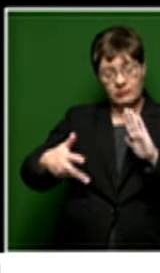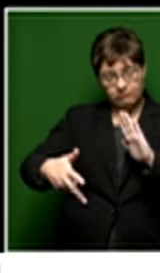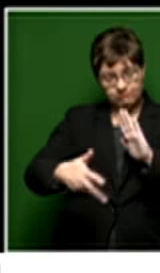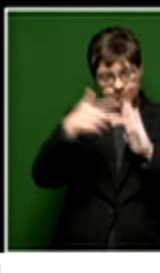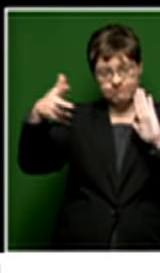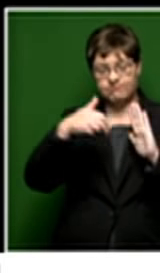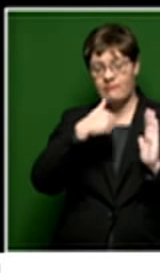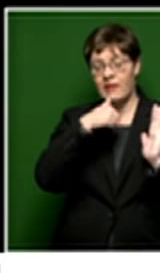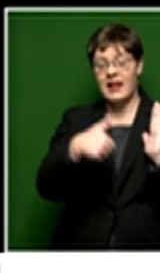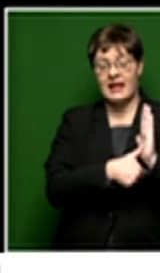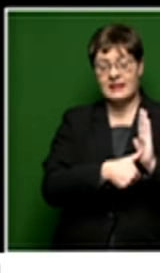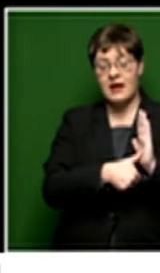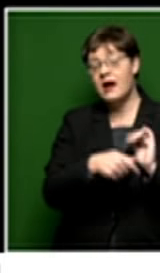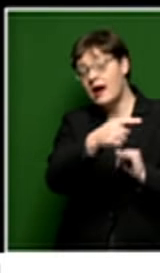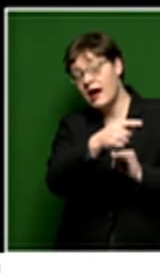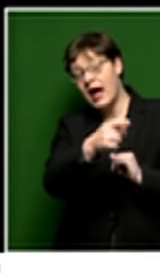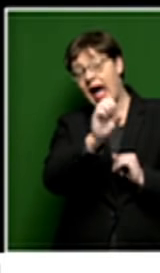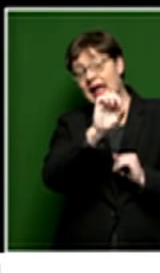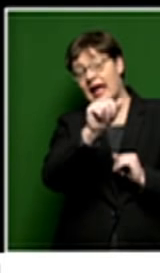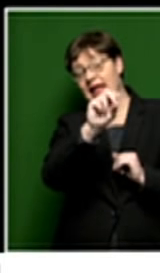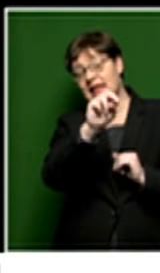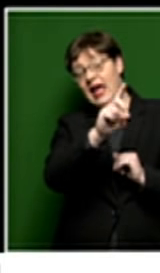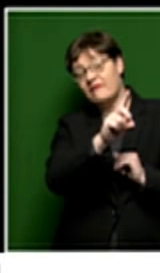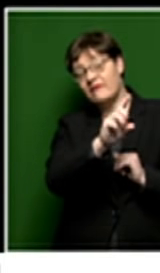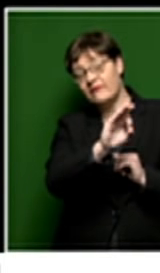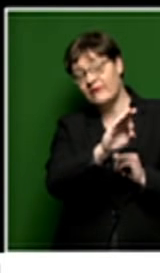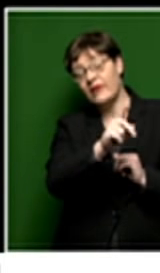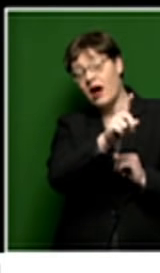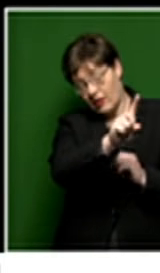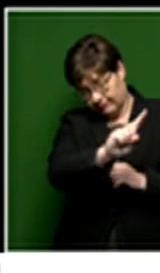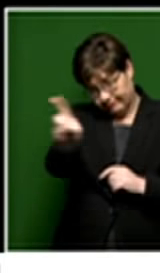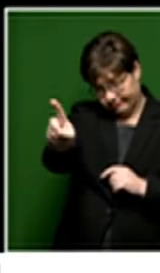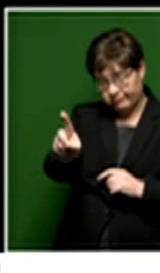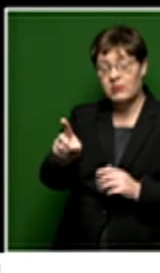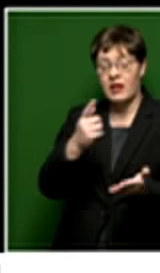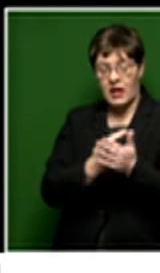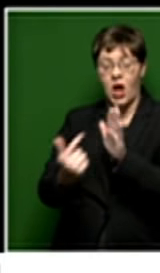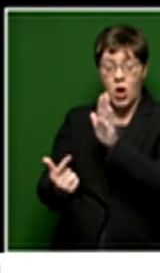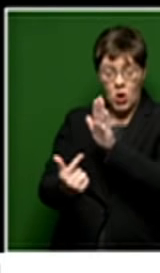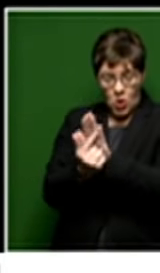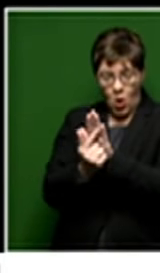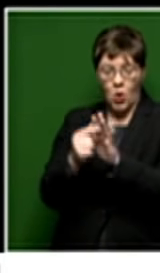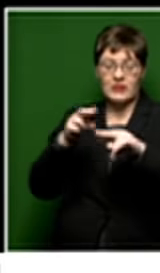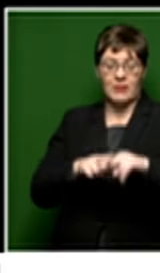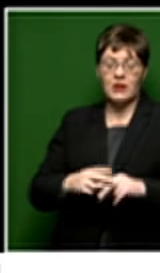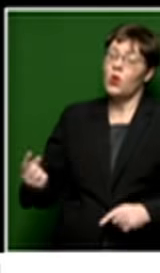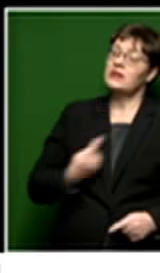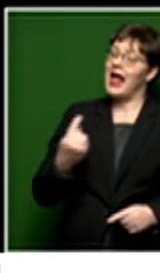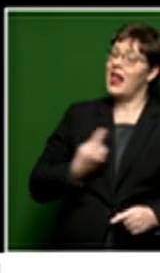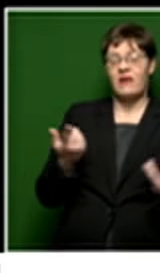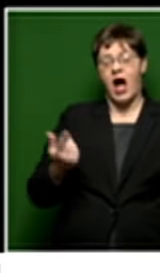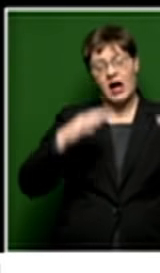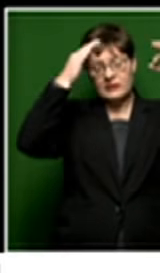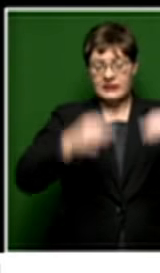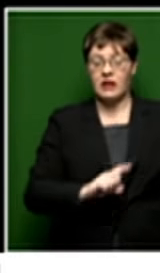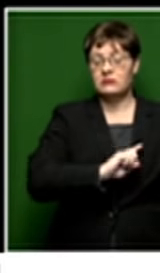authorization letter so that the Defence Force can be deployed. This is according to the laws of the country. We cannot just wake up and